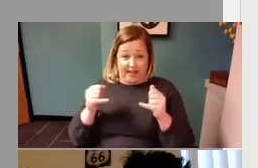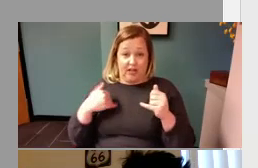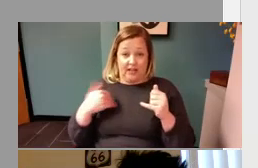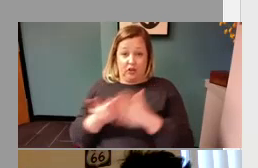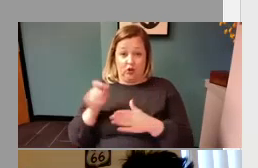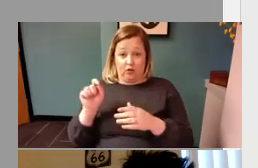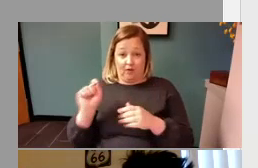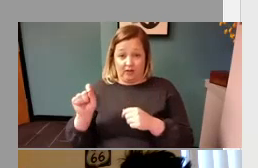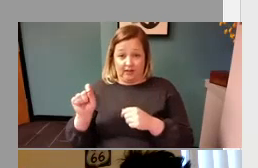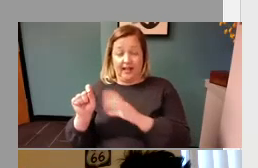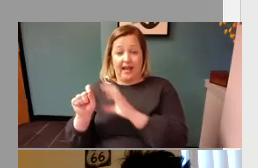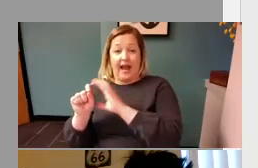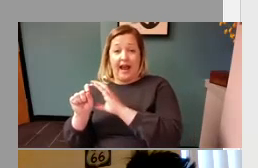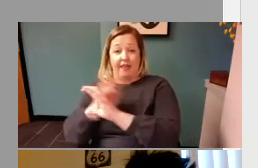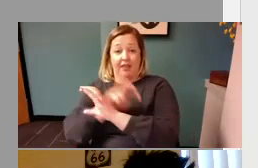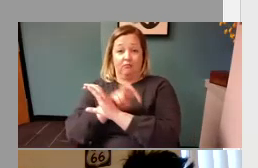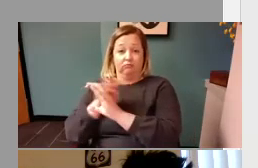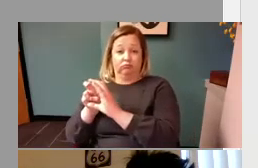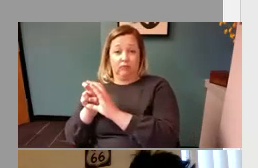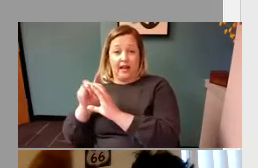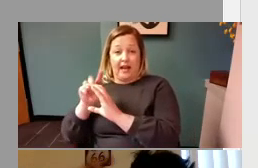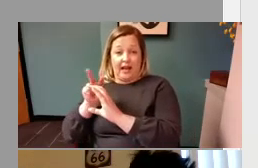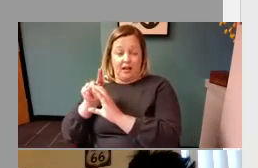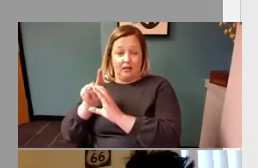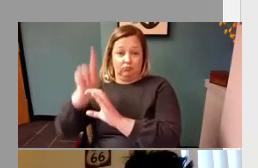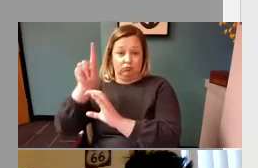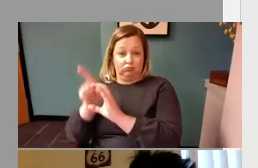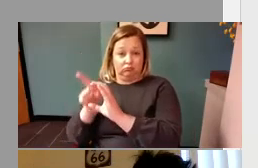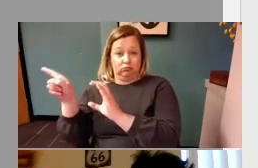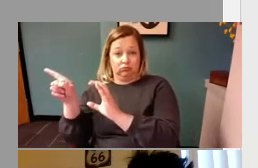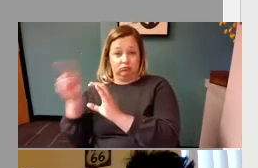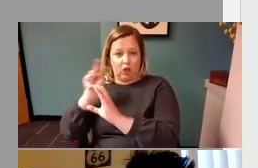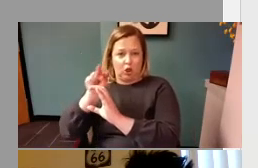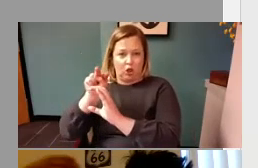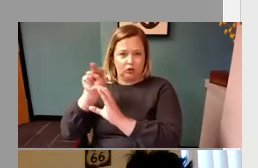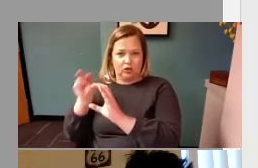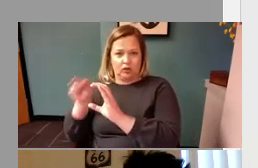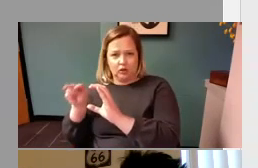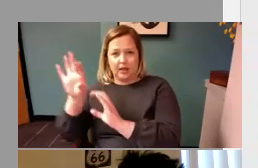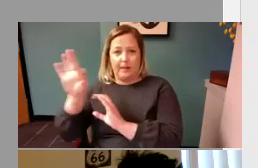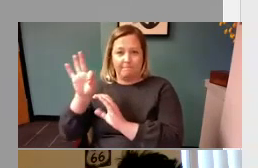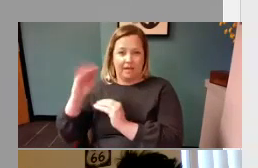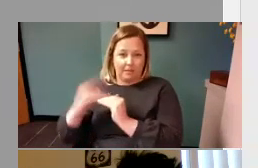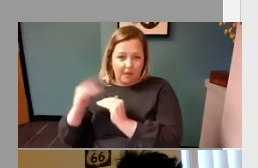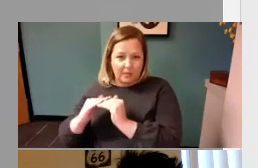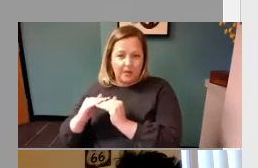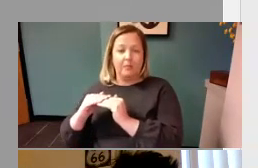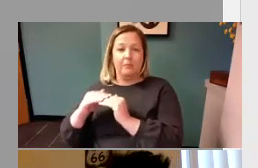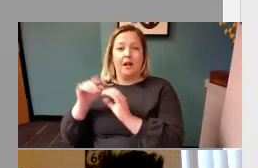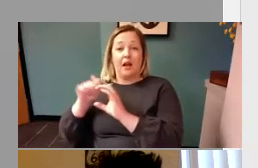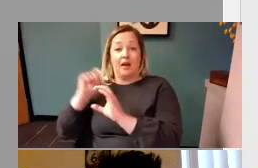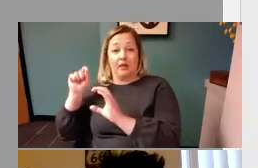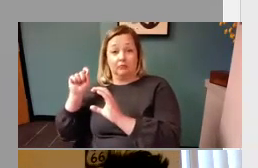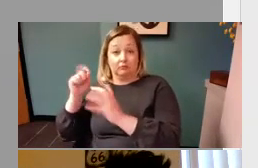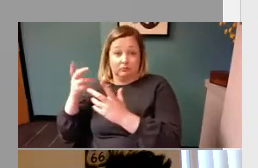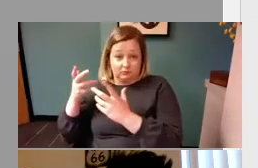minimum most cost out of these two vertices, picks that edge. Now it has three vertices, and so on, right? So it keeps on incrementally